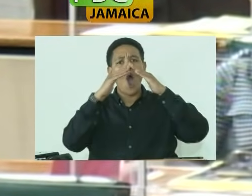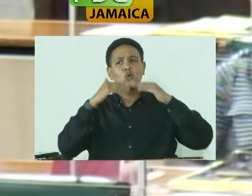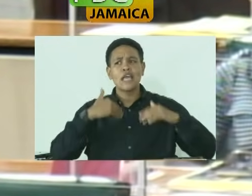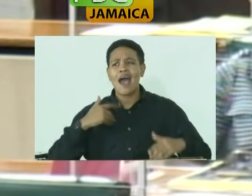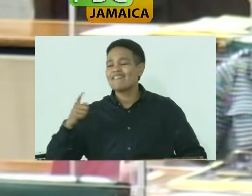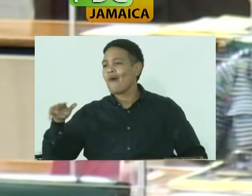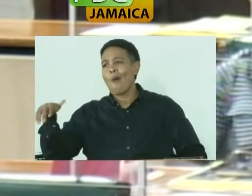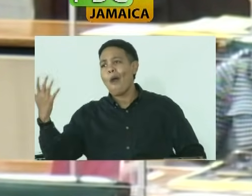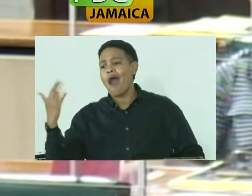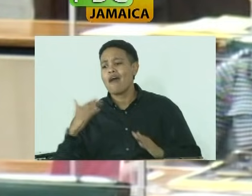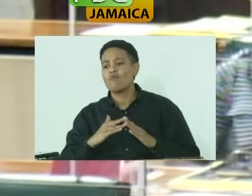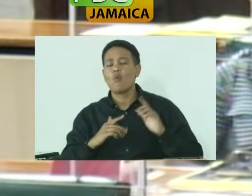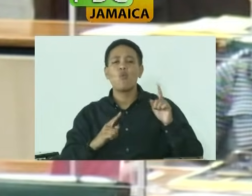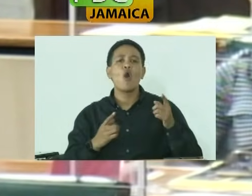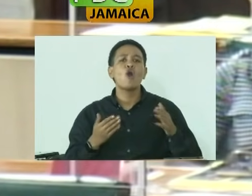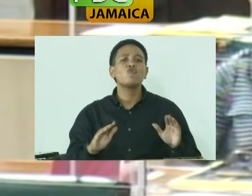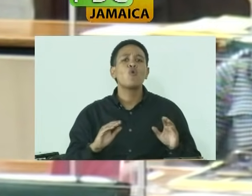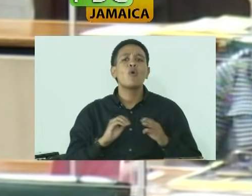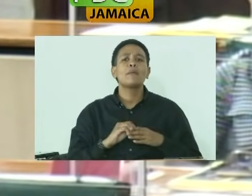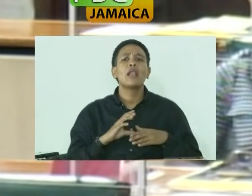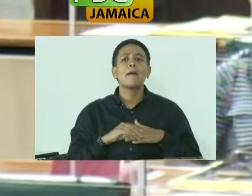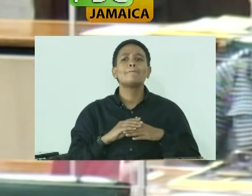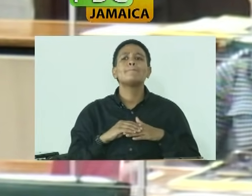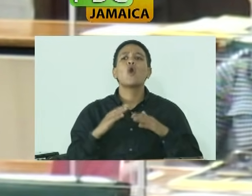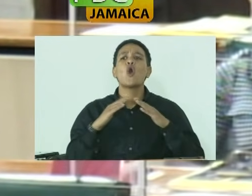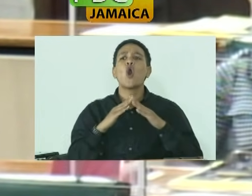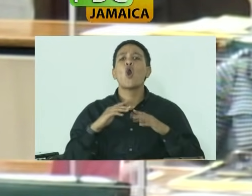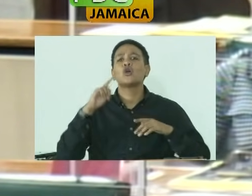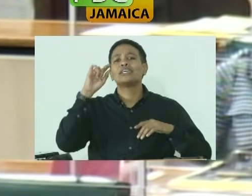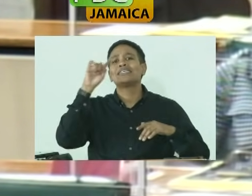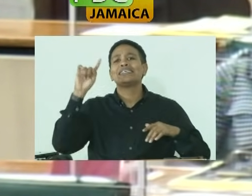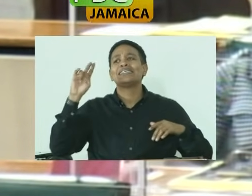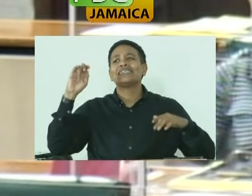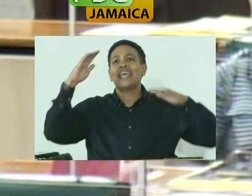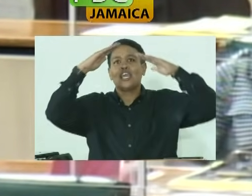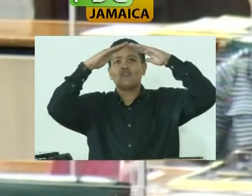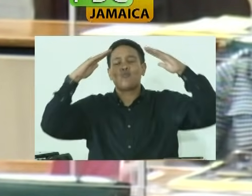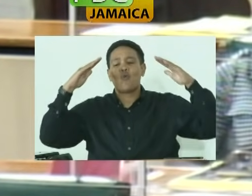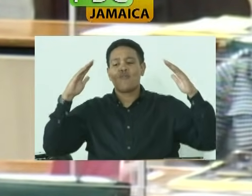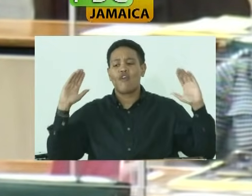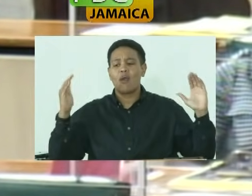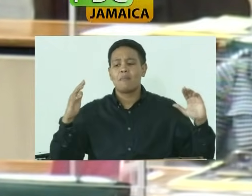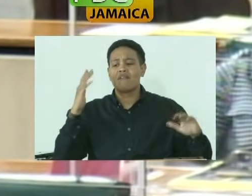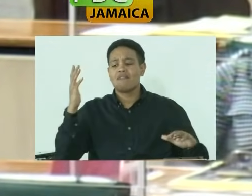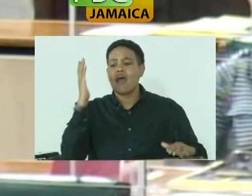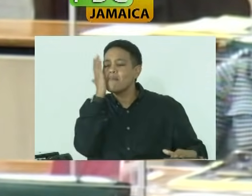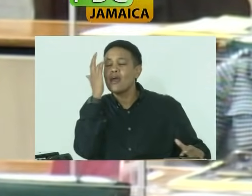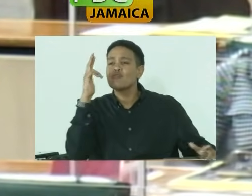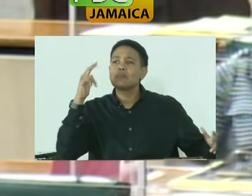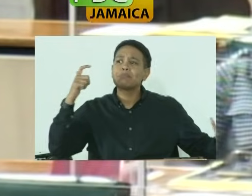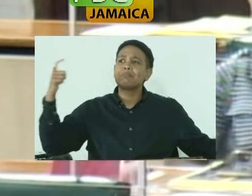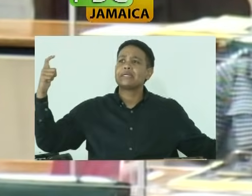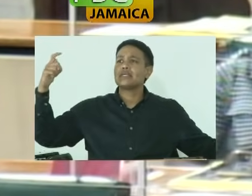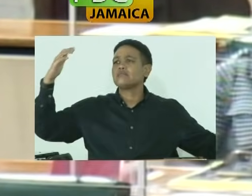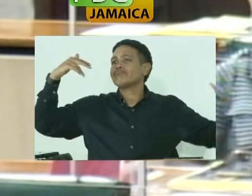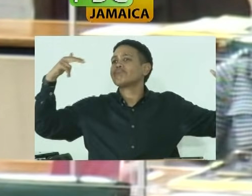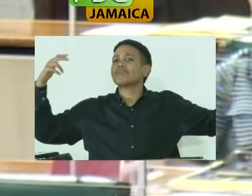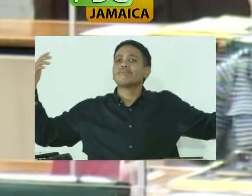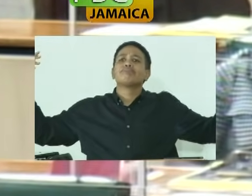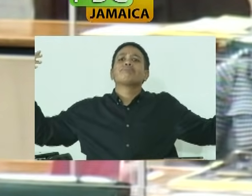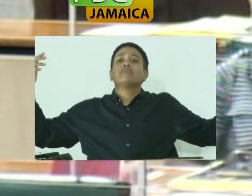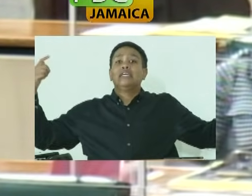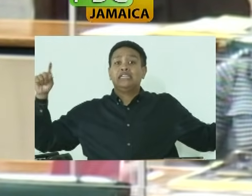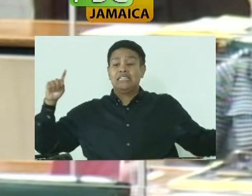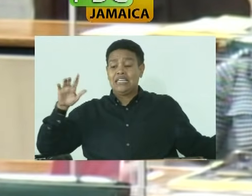one room in a board house, zinc roof, versus 5-bedroom mansions, my lady. Lack